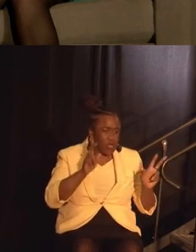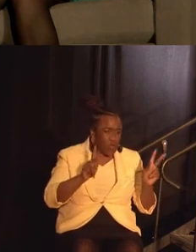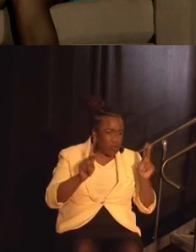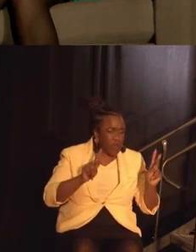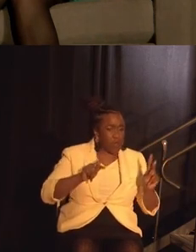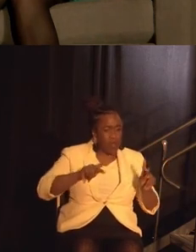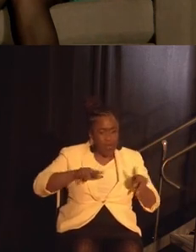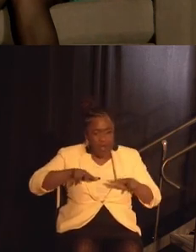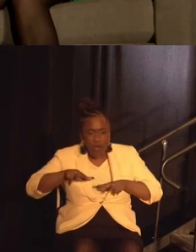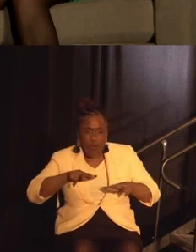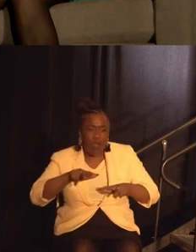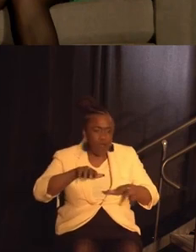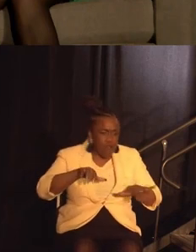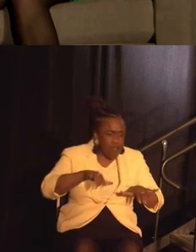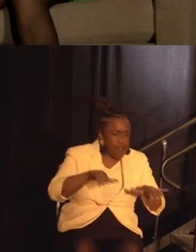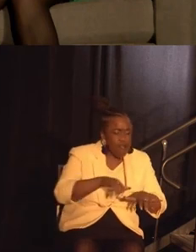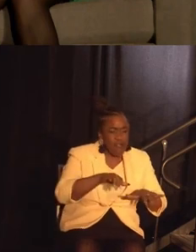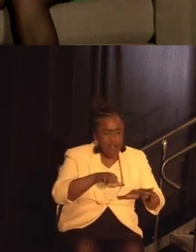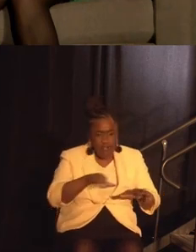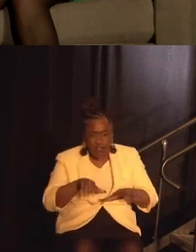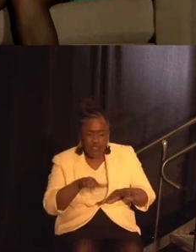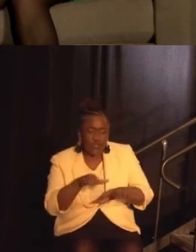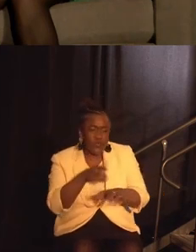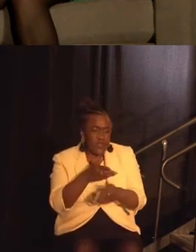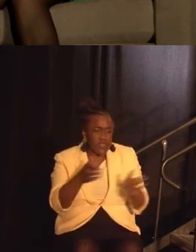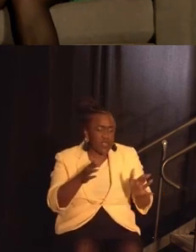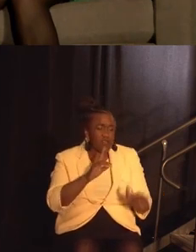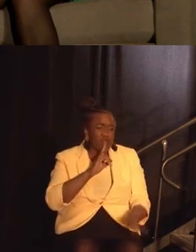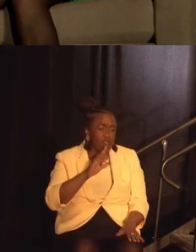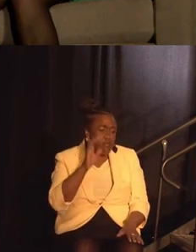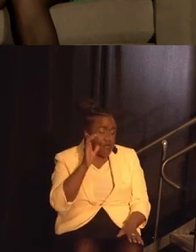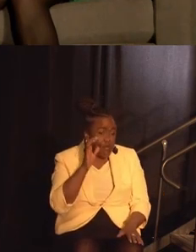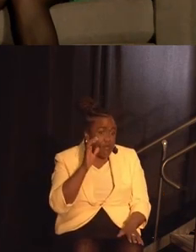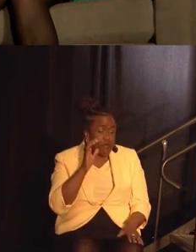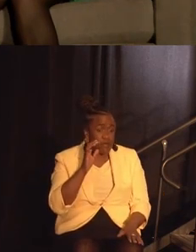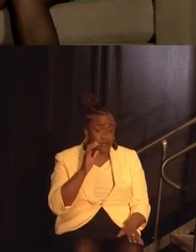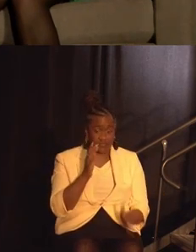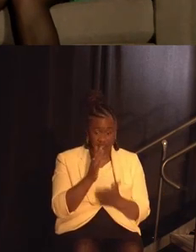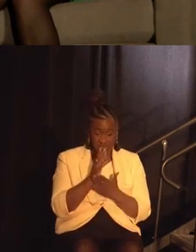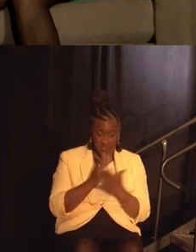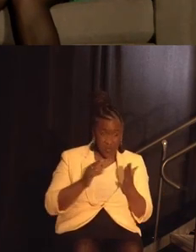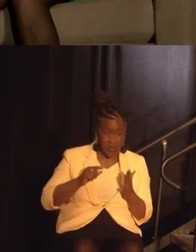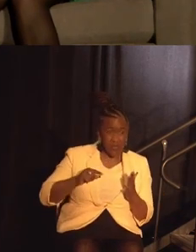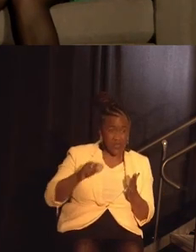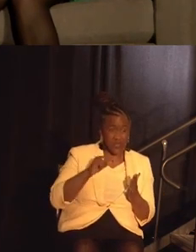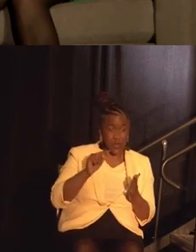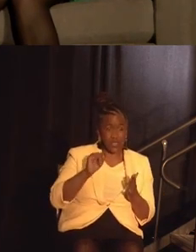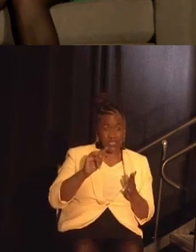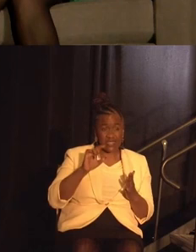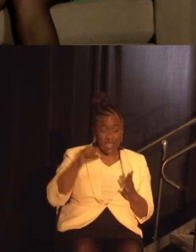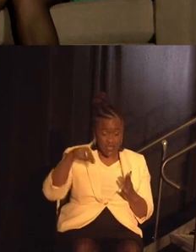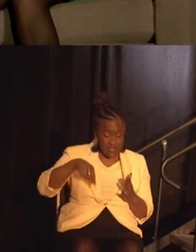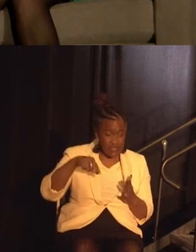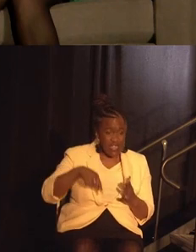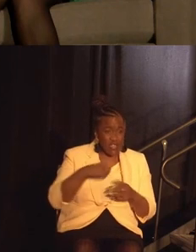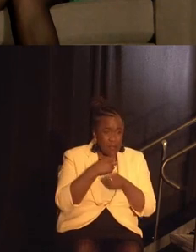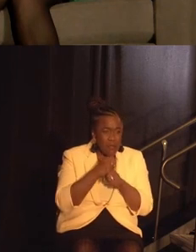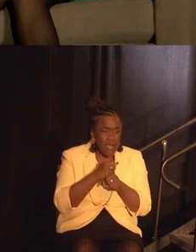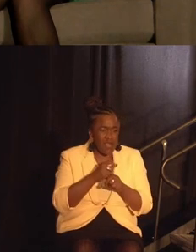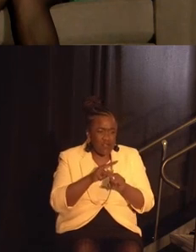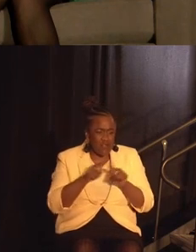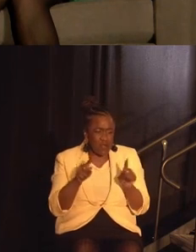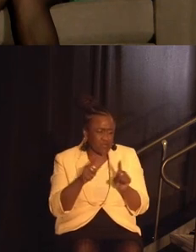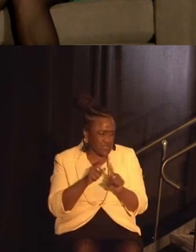shuffling of mahjong tiles, a porcelain earthquake. I learned later that some of those tiles used to be made out of bone or bamboo, and they're